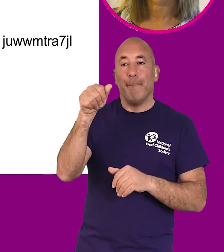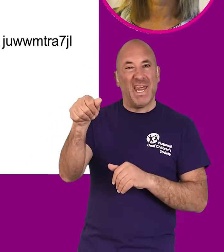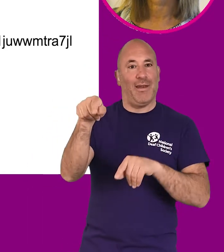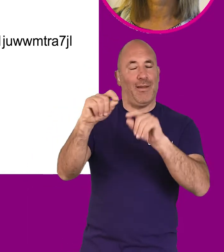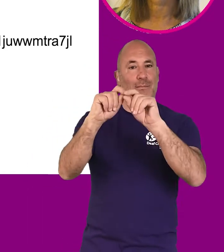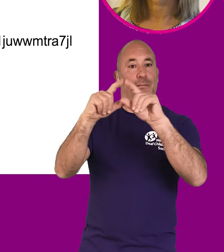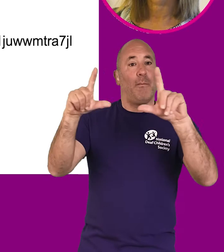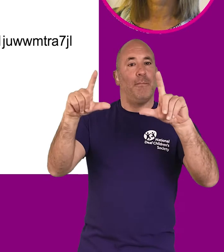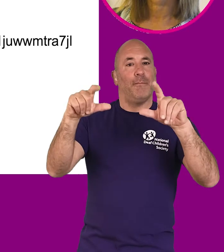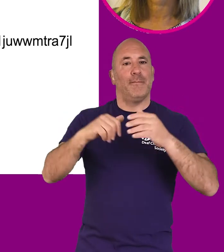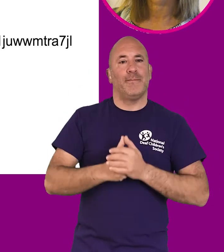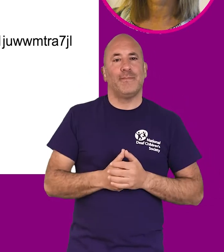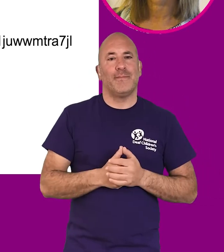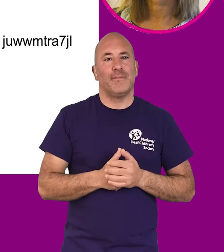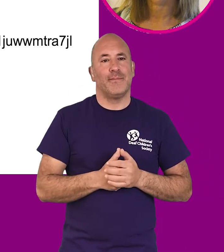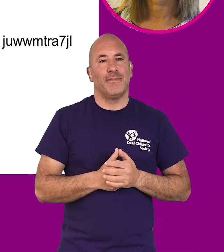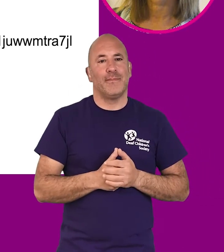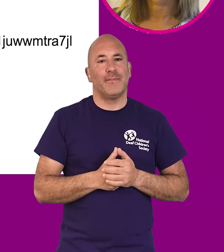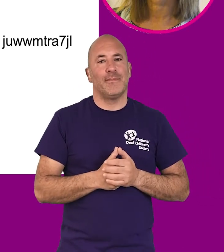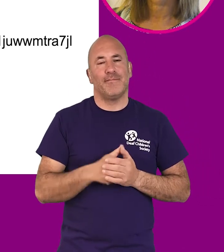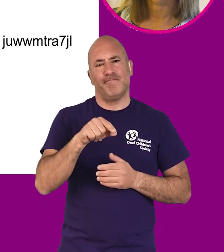pin interpreters if they're using them.